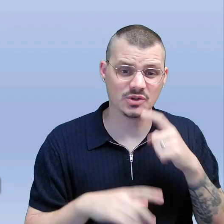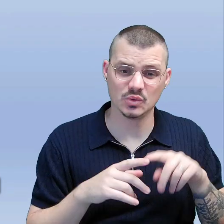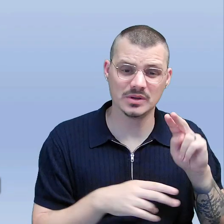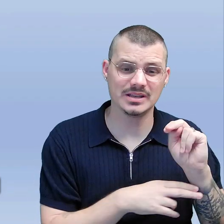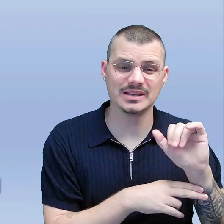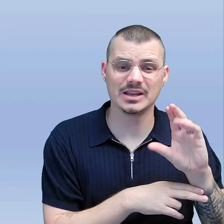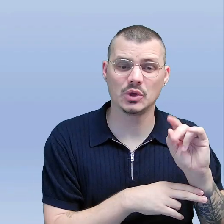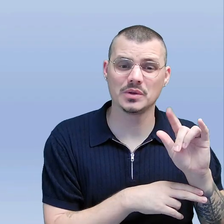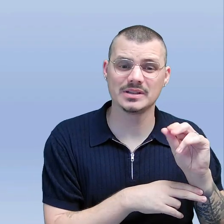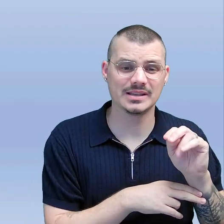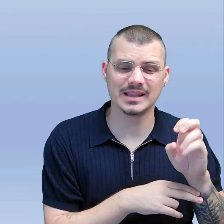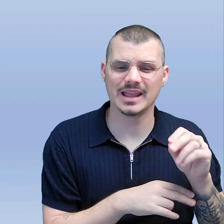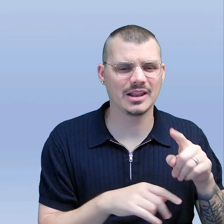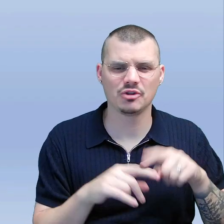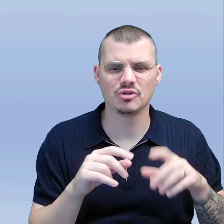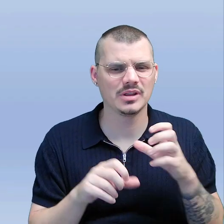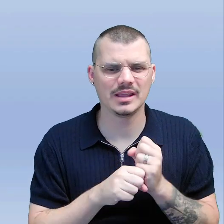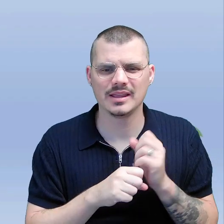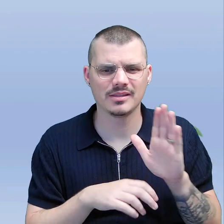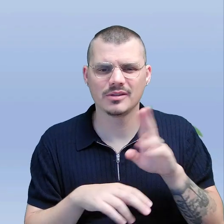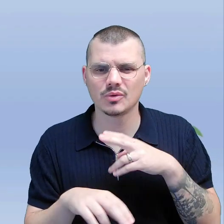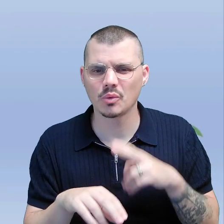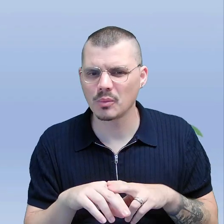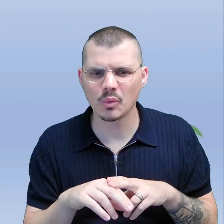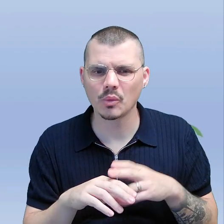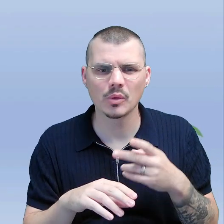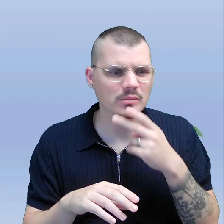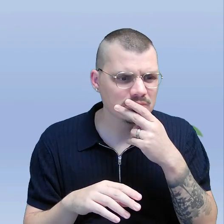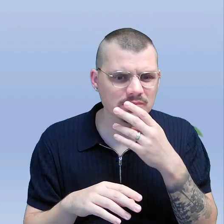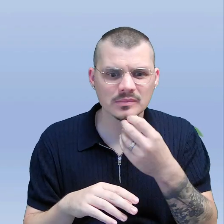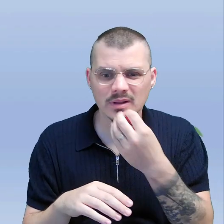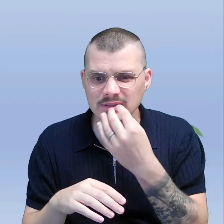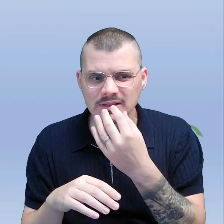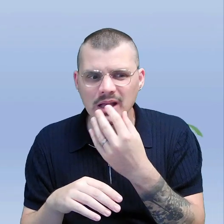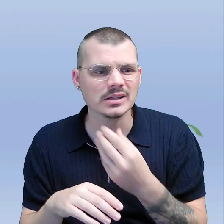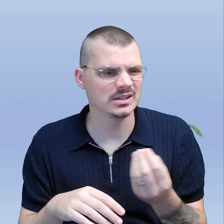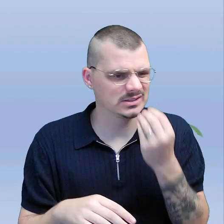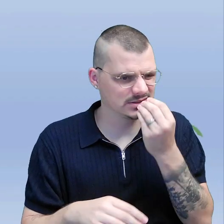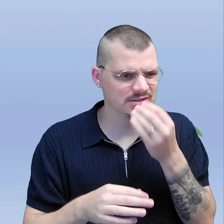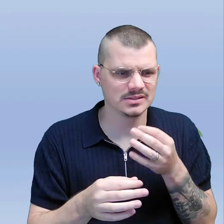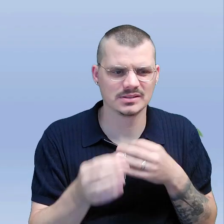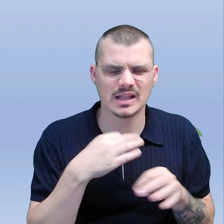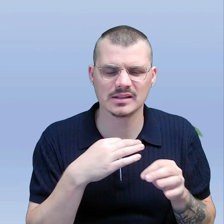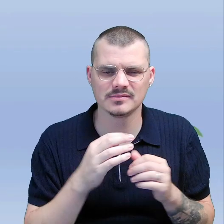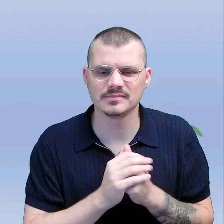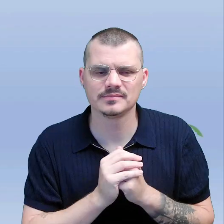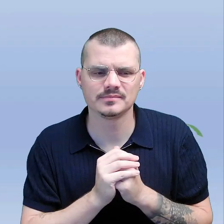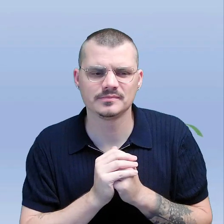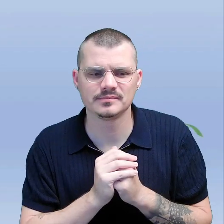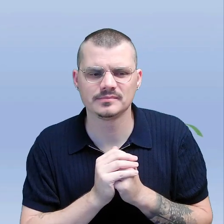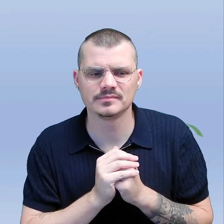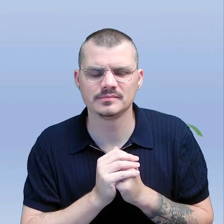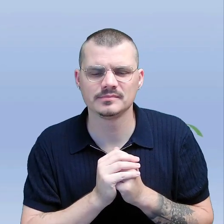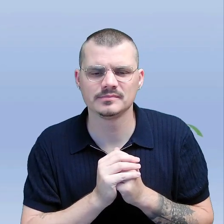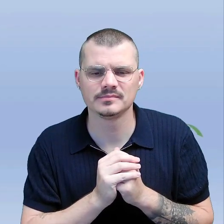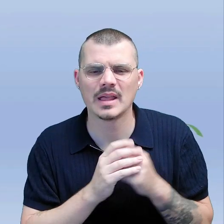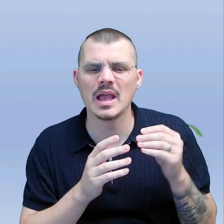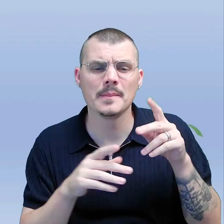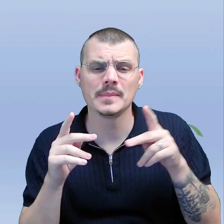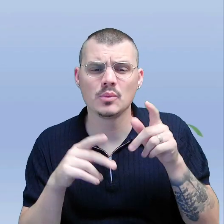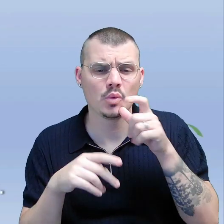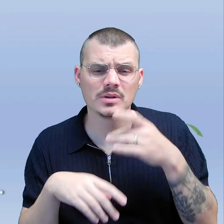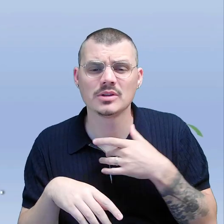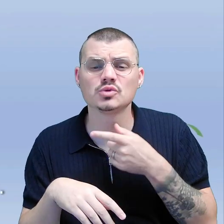to nicotine and couldn't get access through the more typical routes. And people